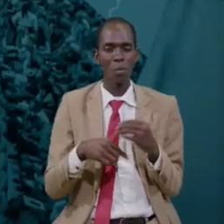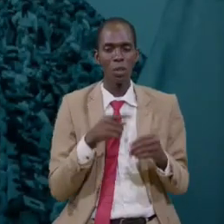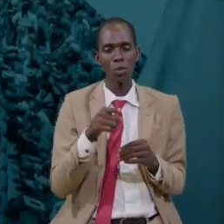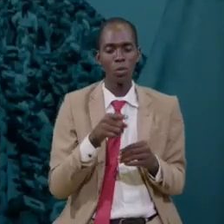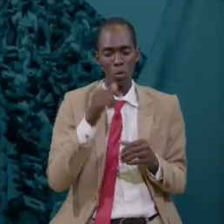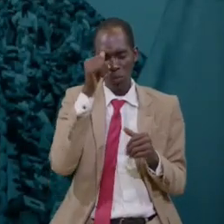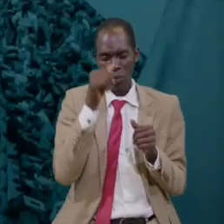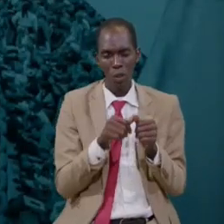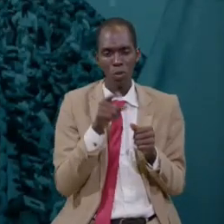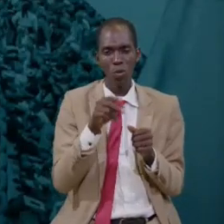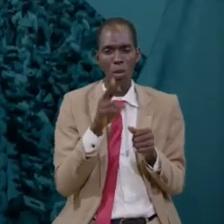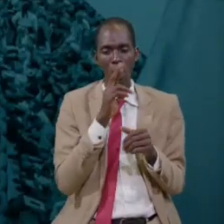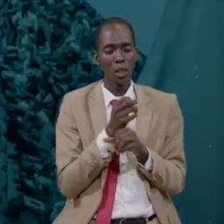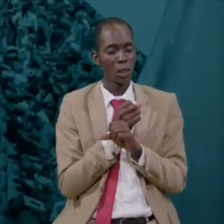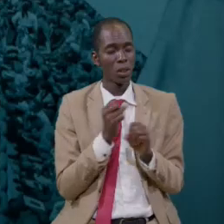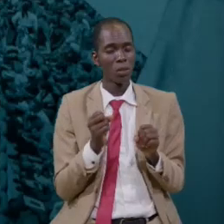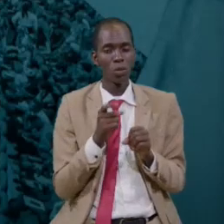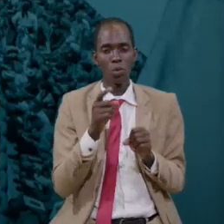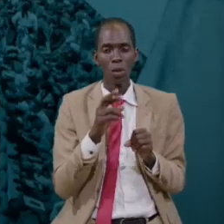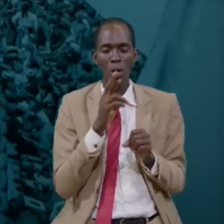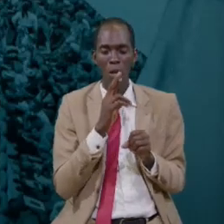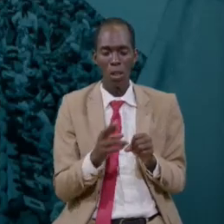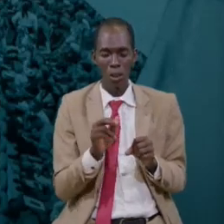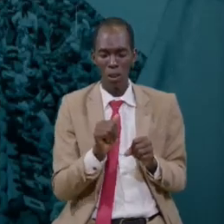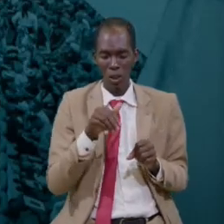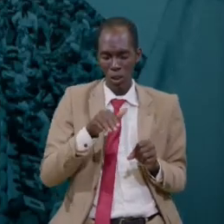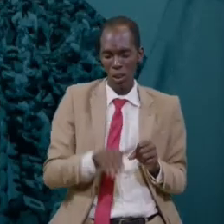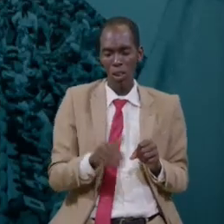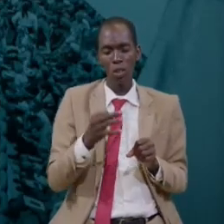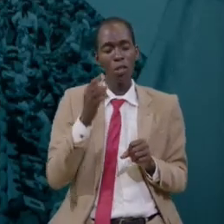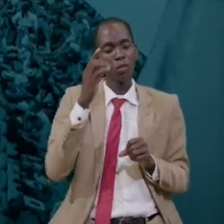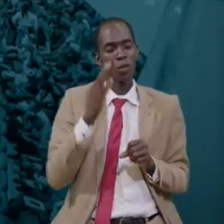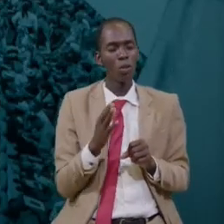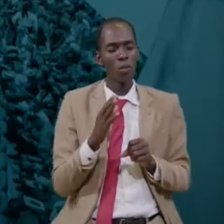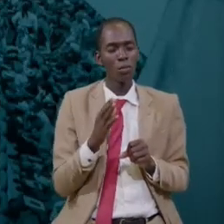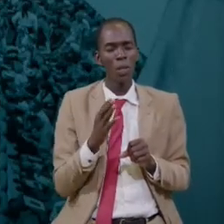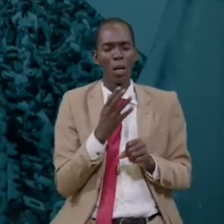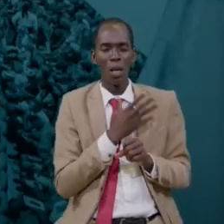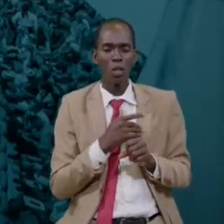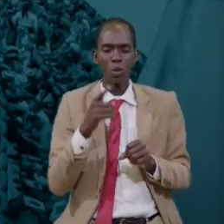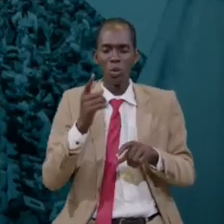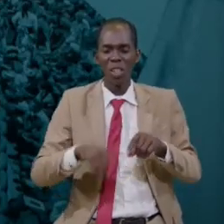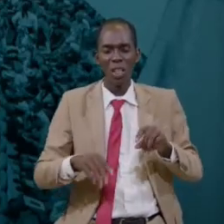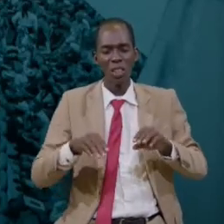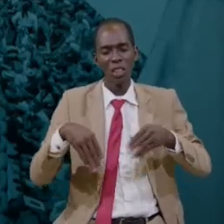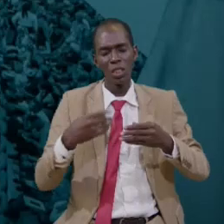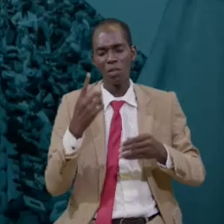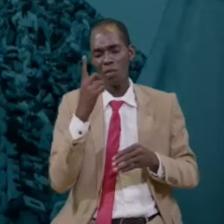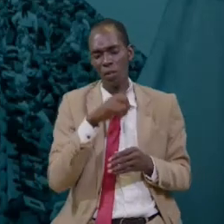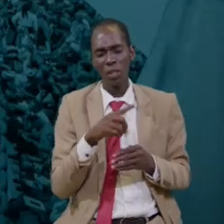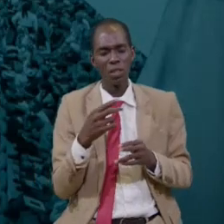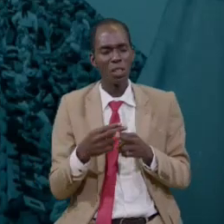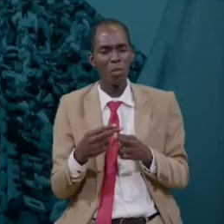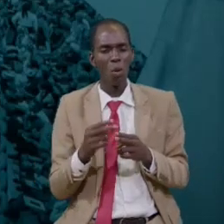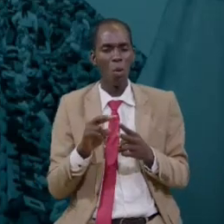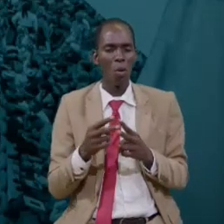You cannot lie. You cannot give fake names or fake phone numbers. Give us